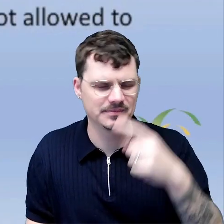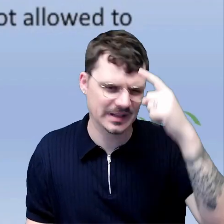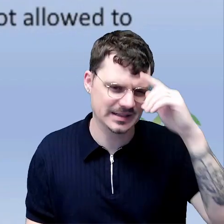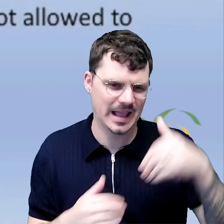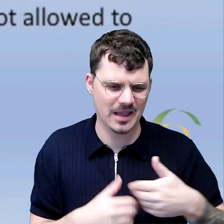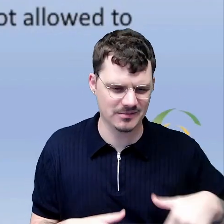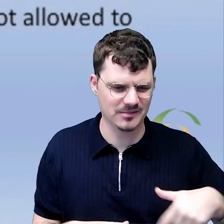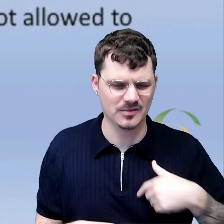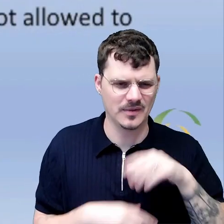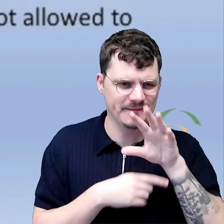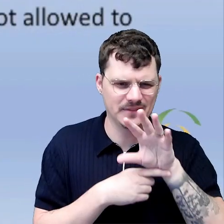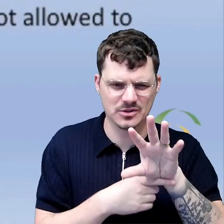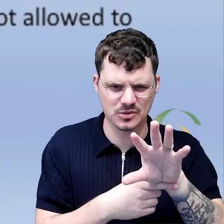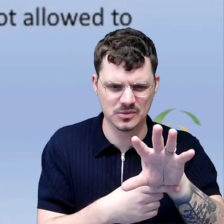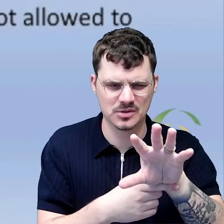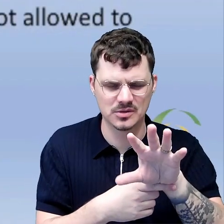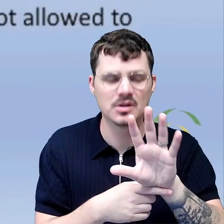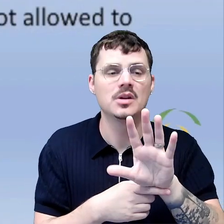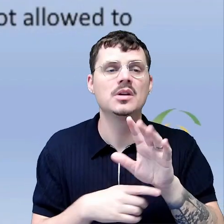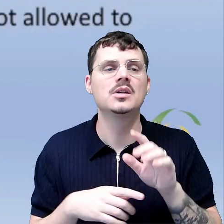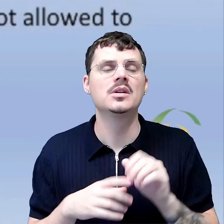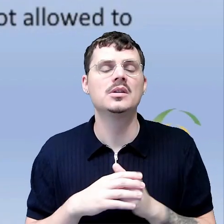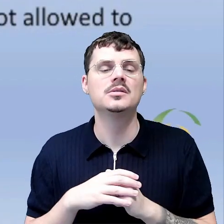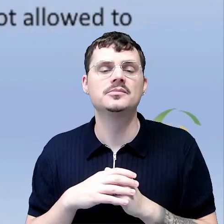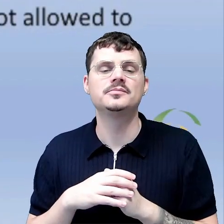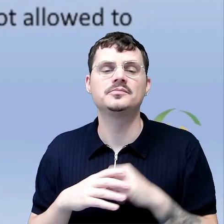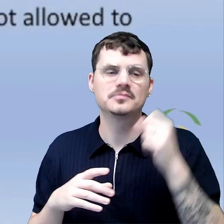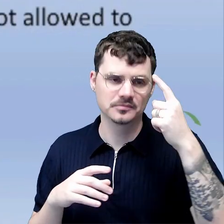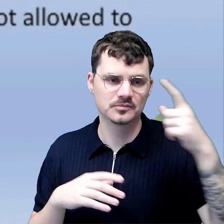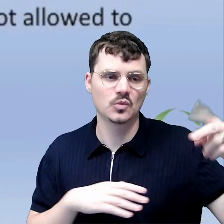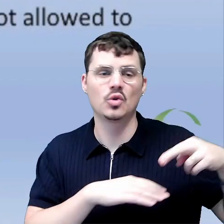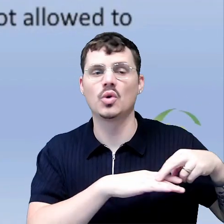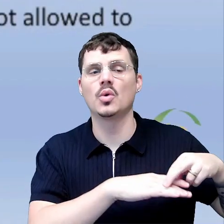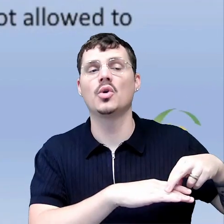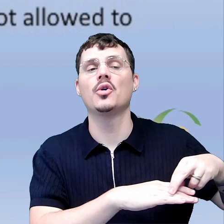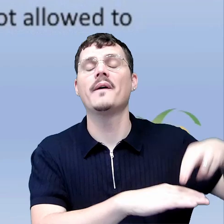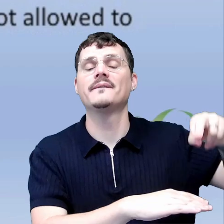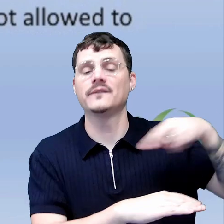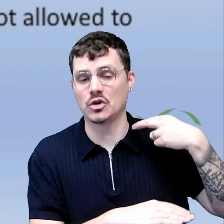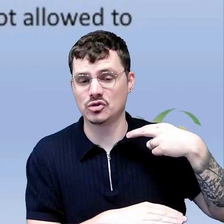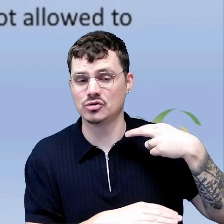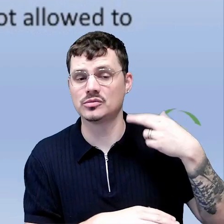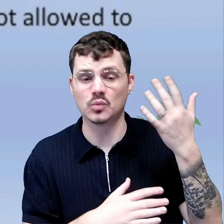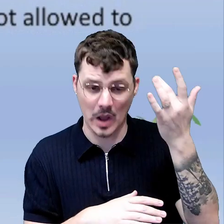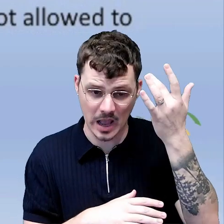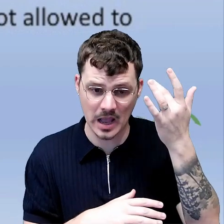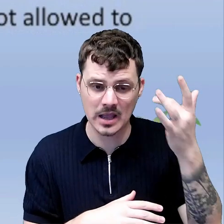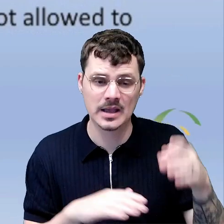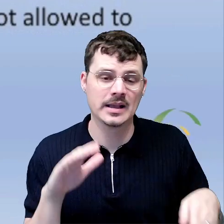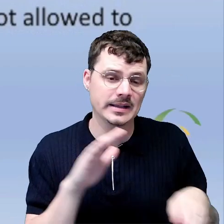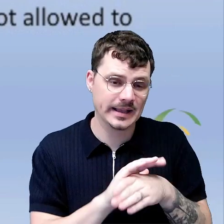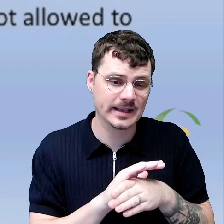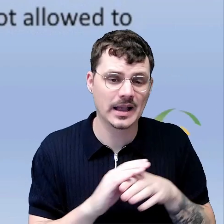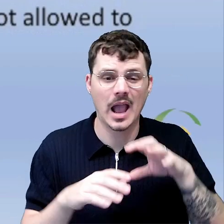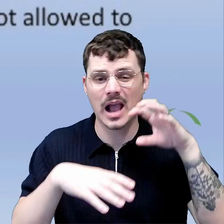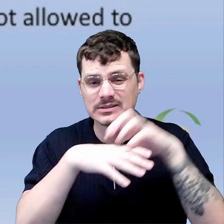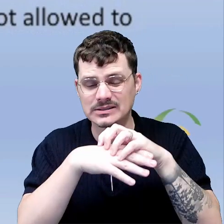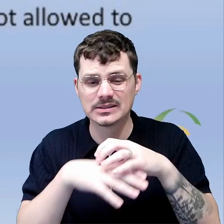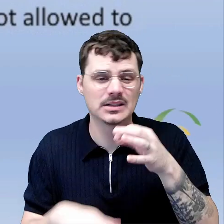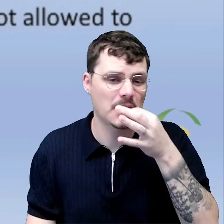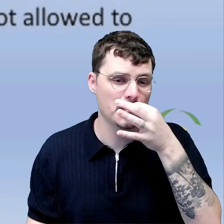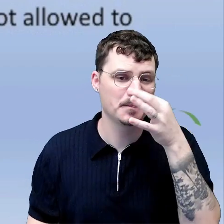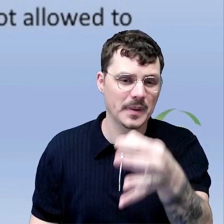of videotaping issues. But she was referred because she kicks, bites, or